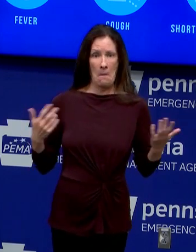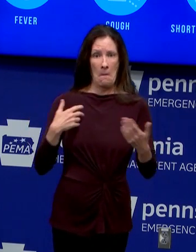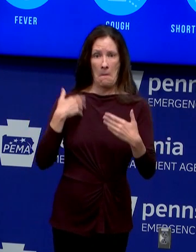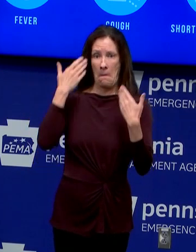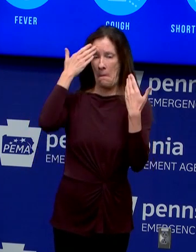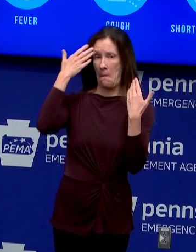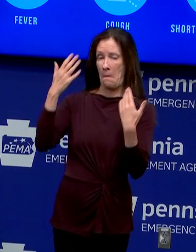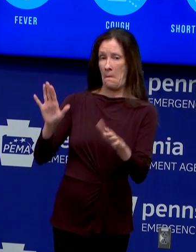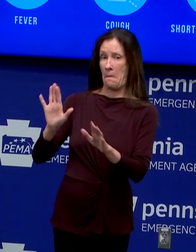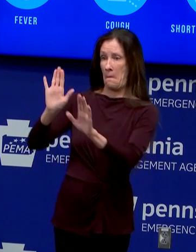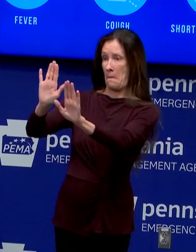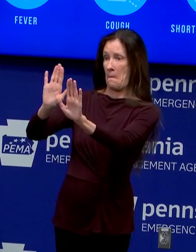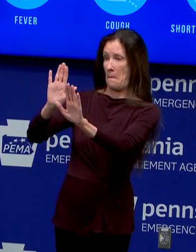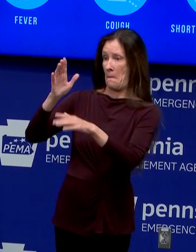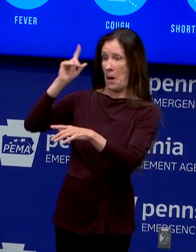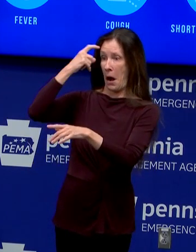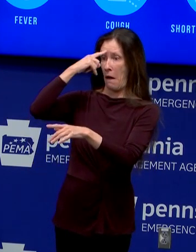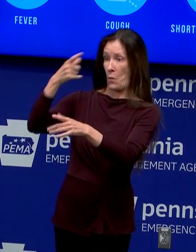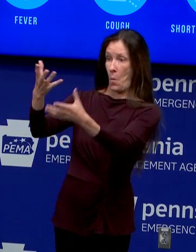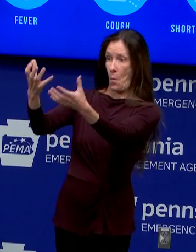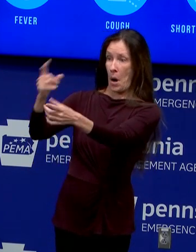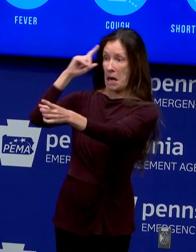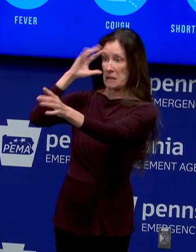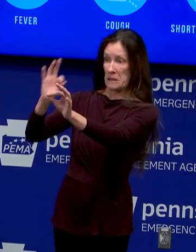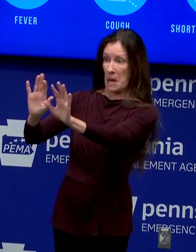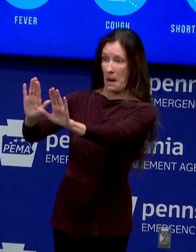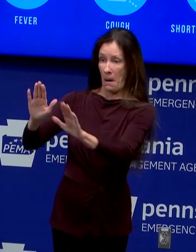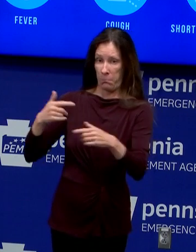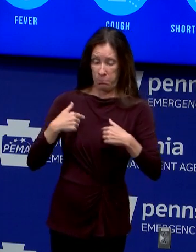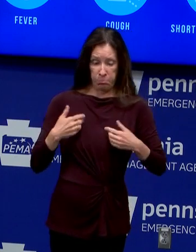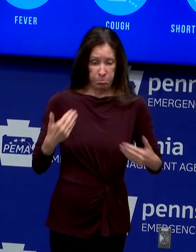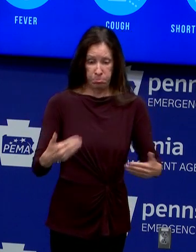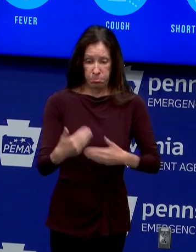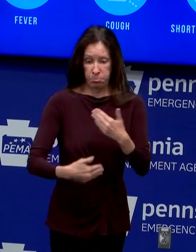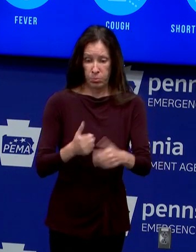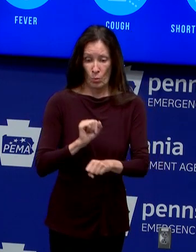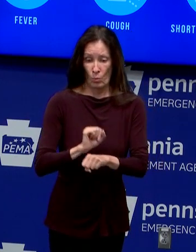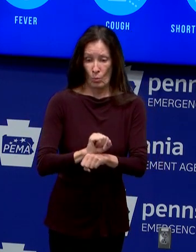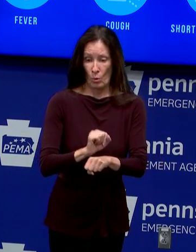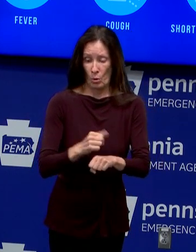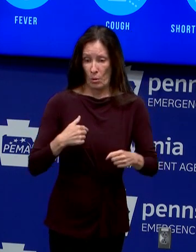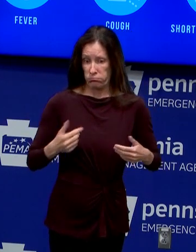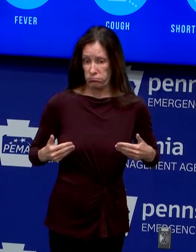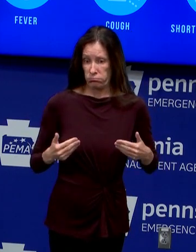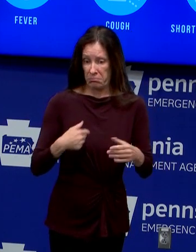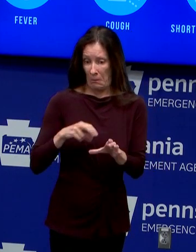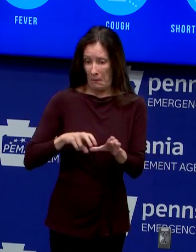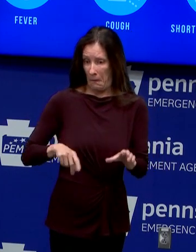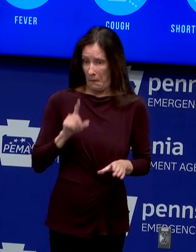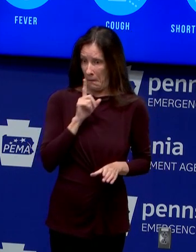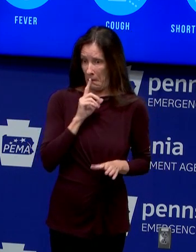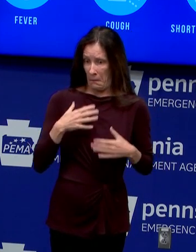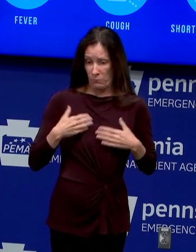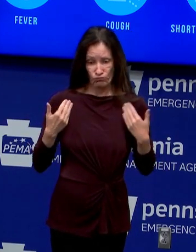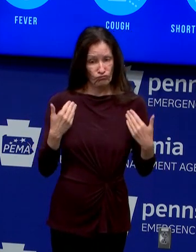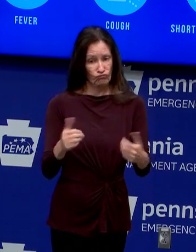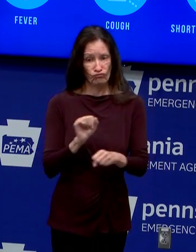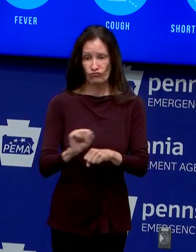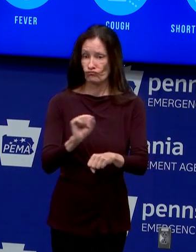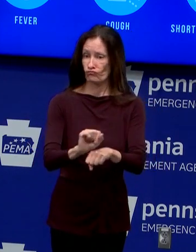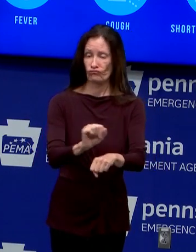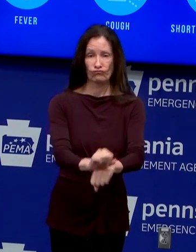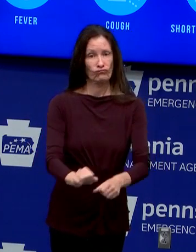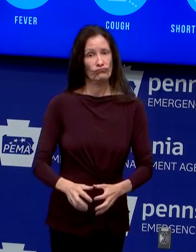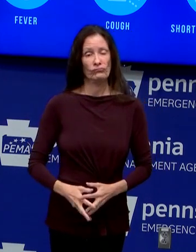any update in the criteria, in the specific criteria to send a yellow county into the green phase? We have